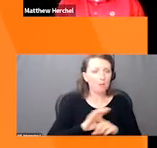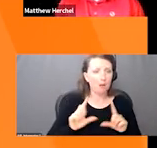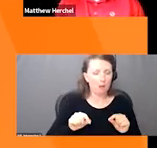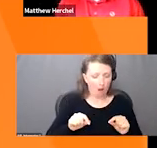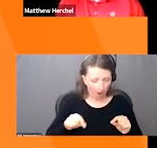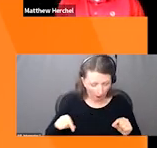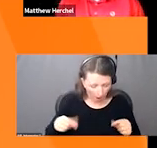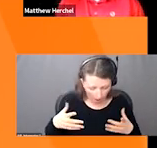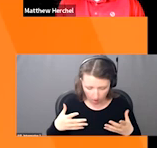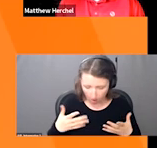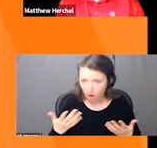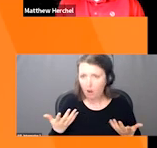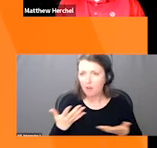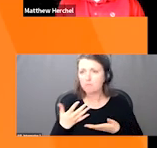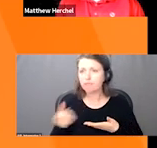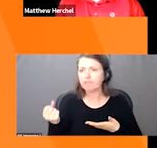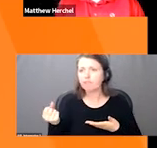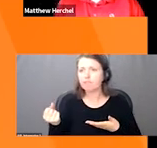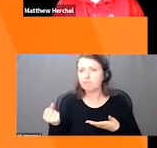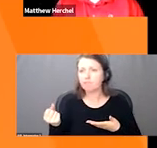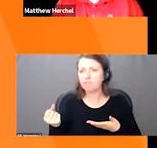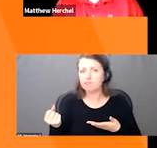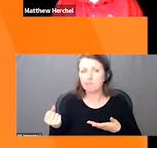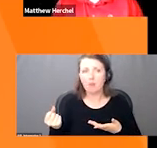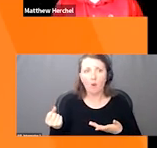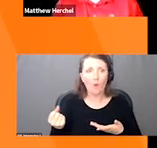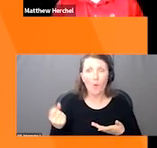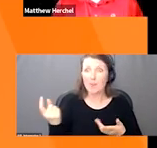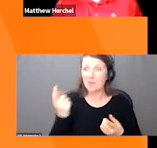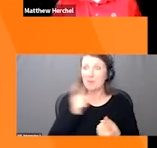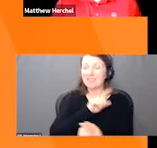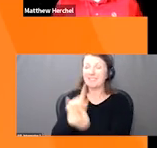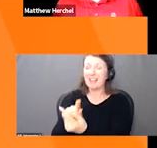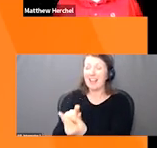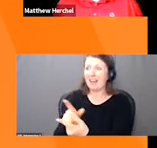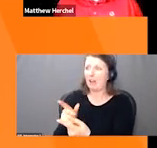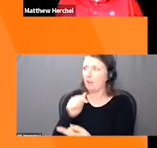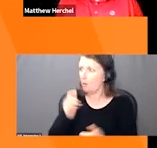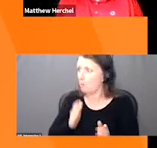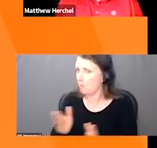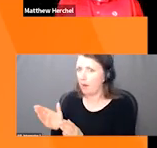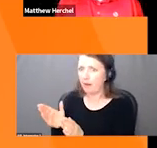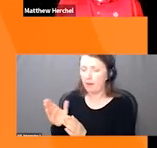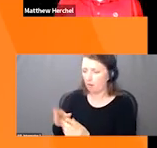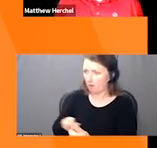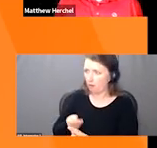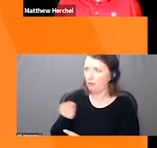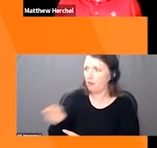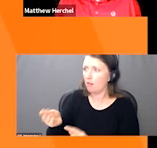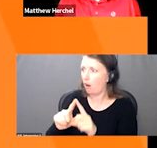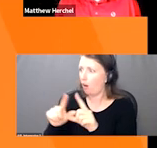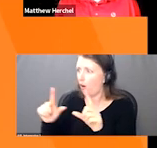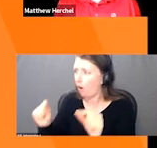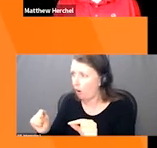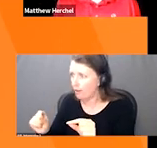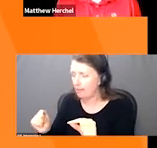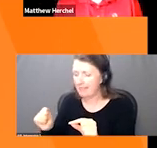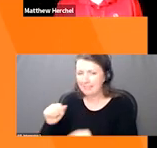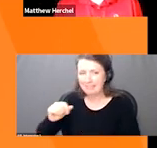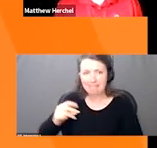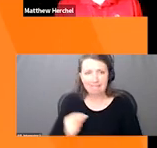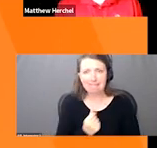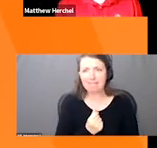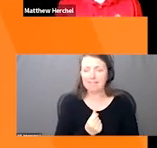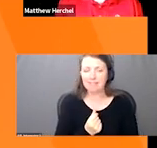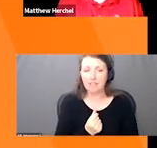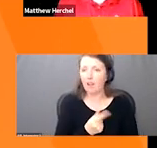world and you just got back from the gym and you're not really prepared, but you run into someone, you're saying, oh no, I wish I had my business card. If you've got your